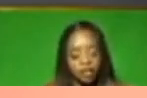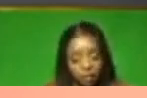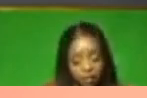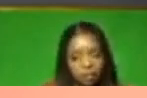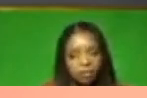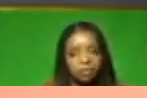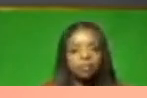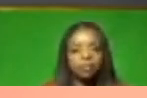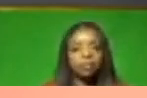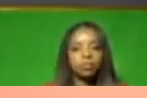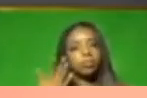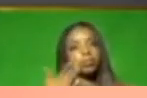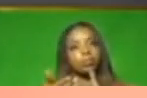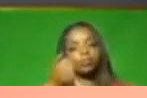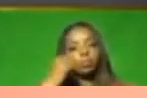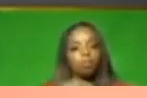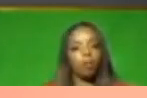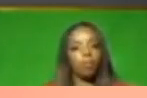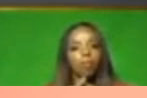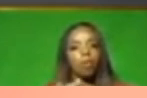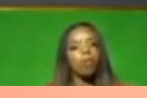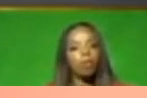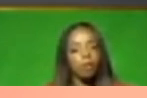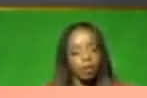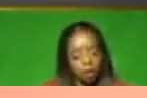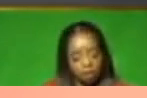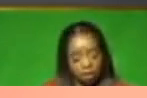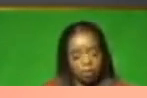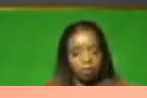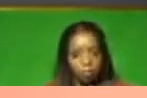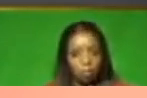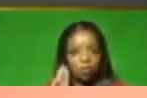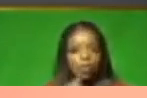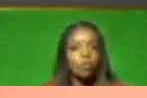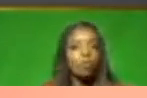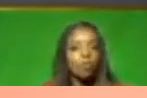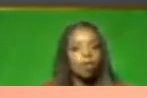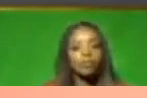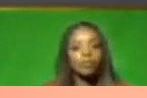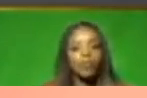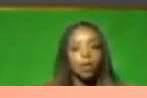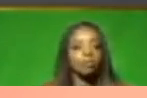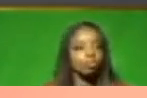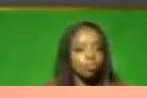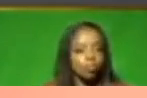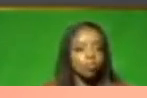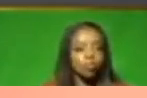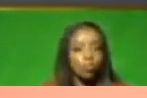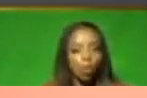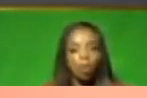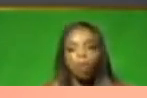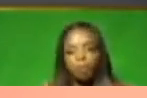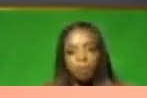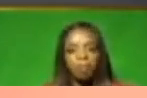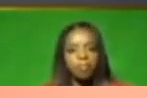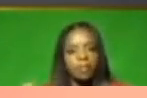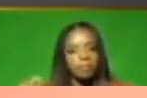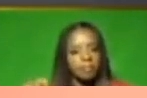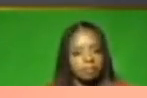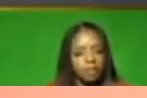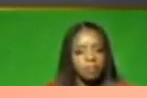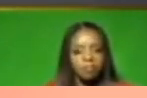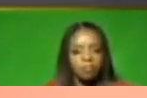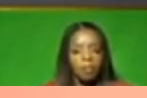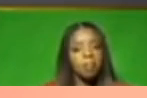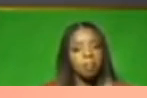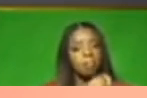inclusive economic growth so that we can create jobs, reduce poverty, and build a more just and